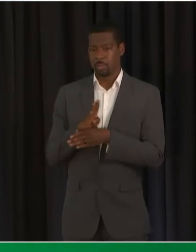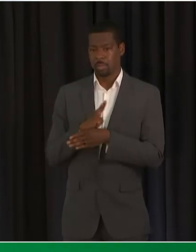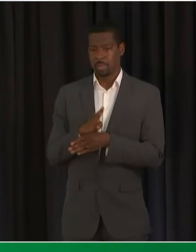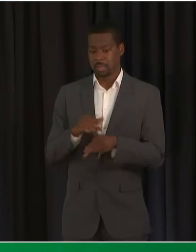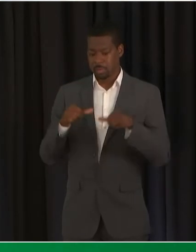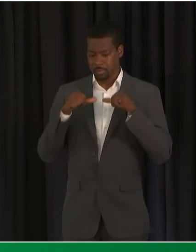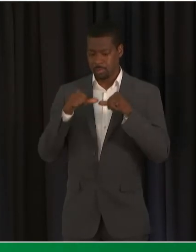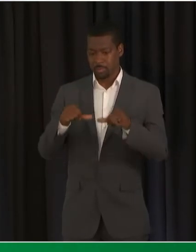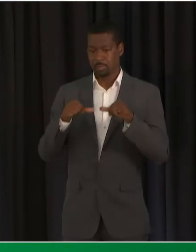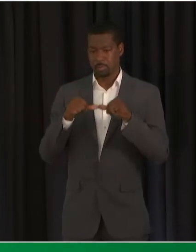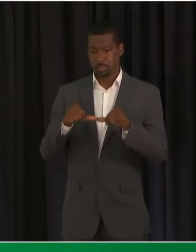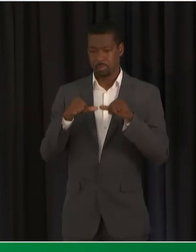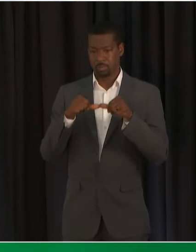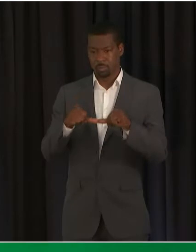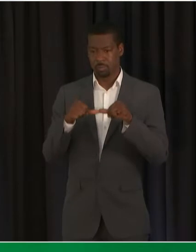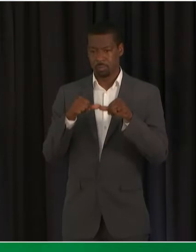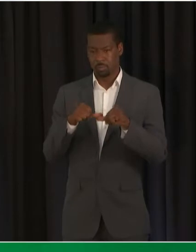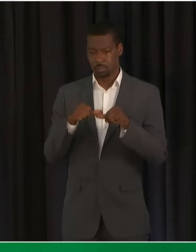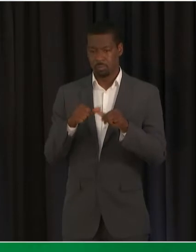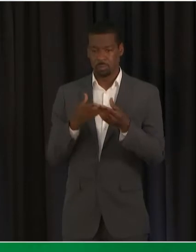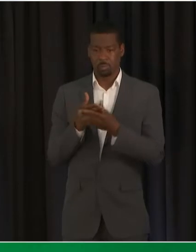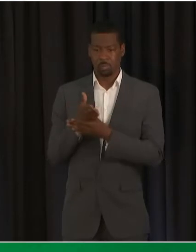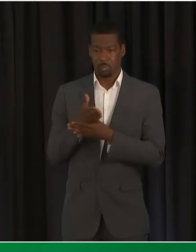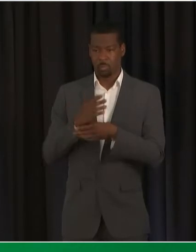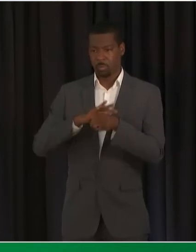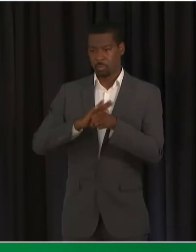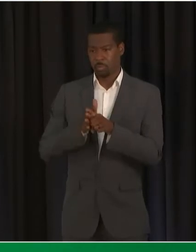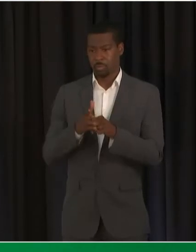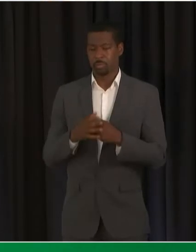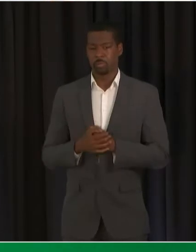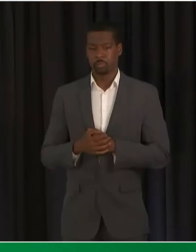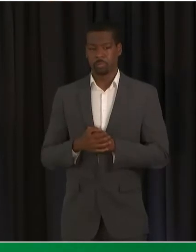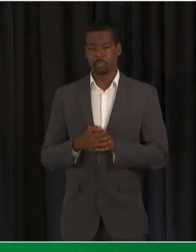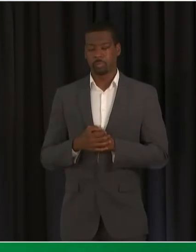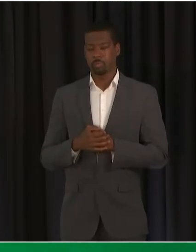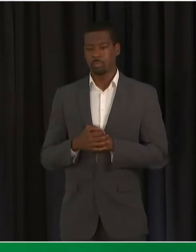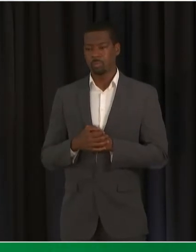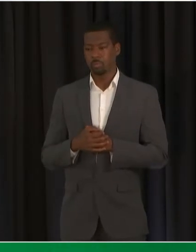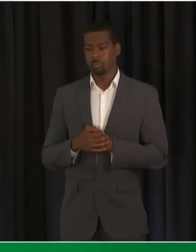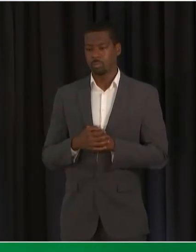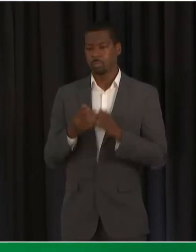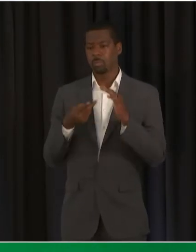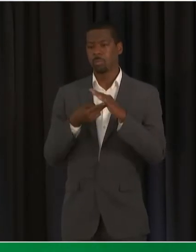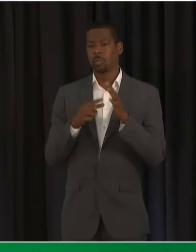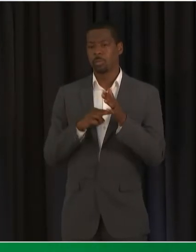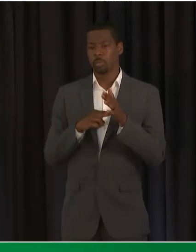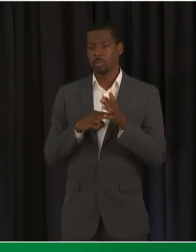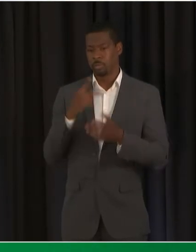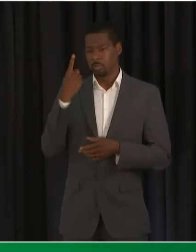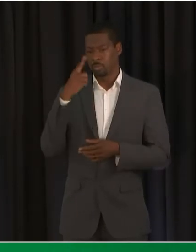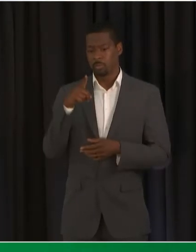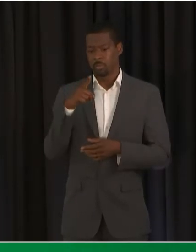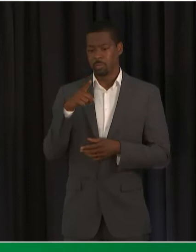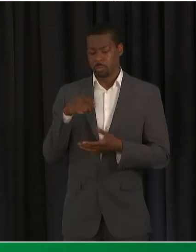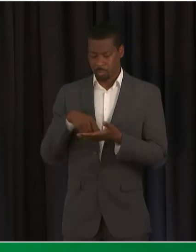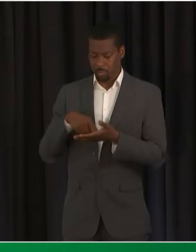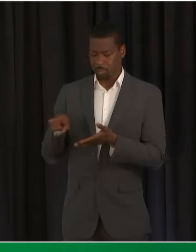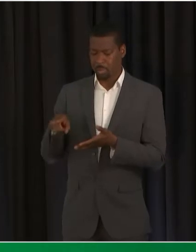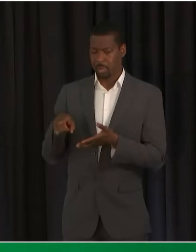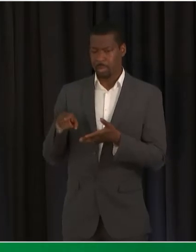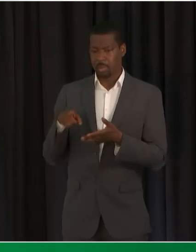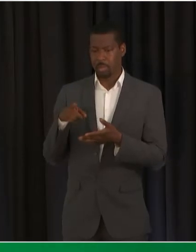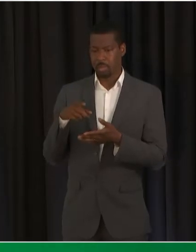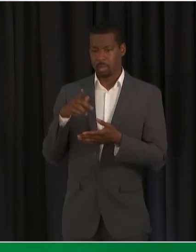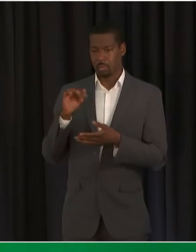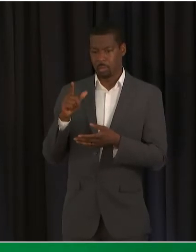businesses sustain themselves through this pandemic. All right, and so the purpose is still to fund